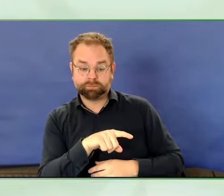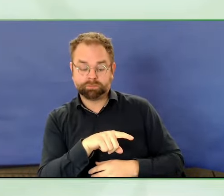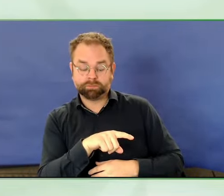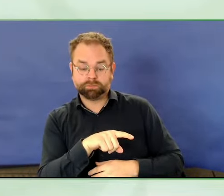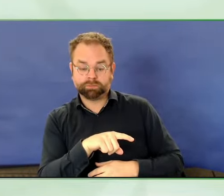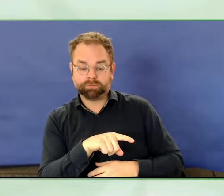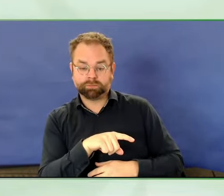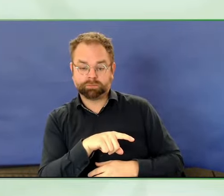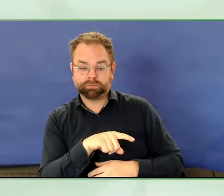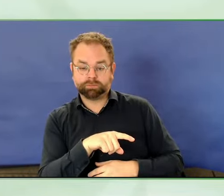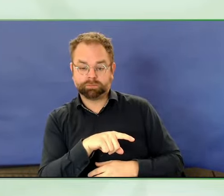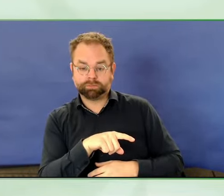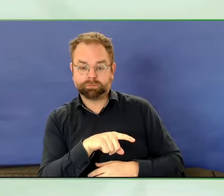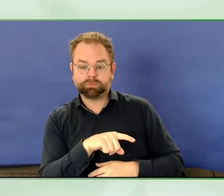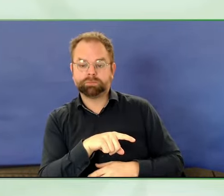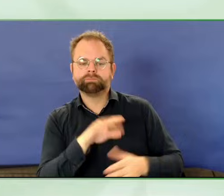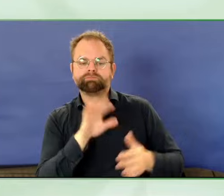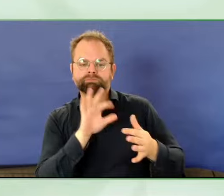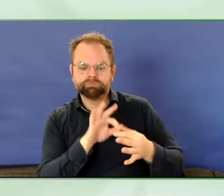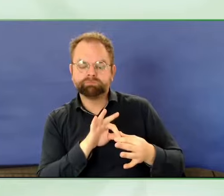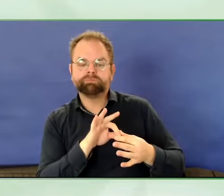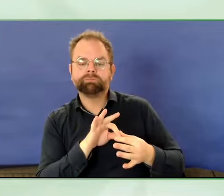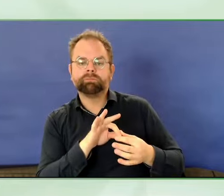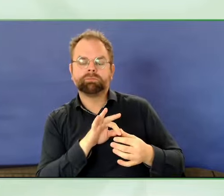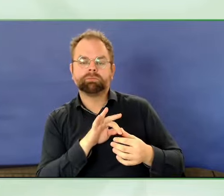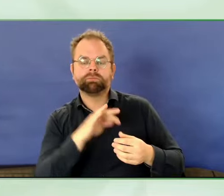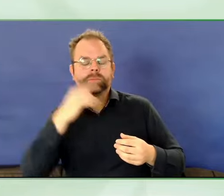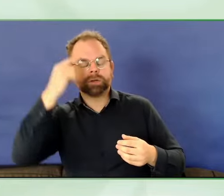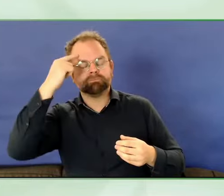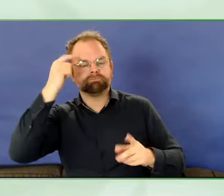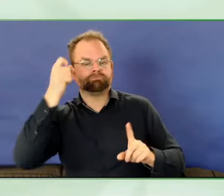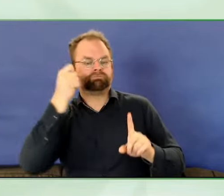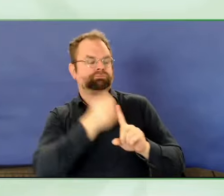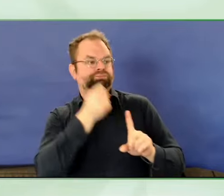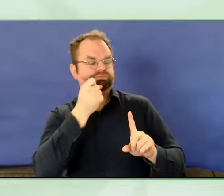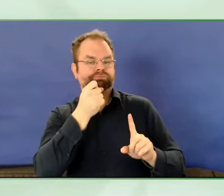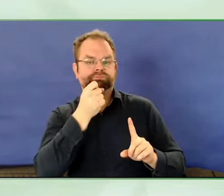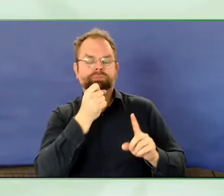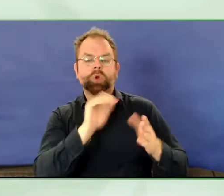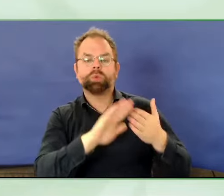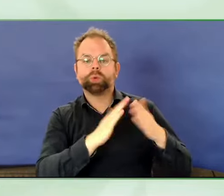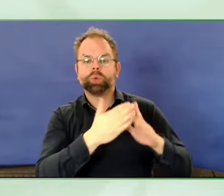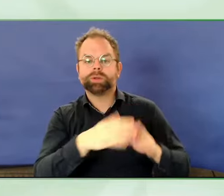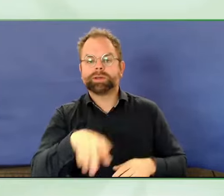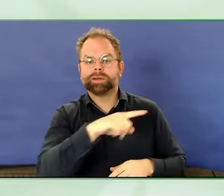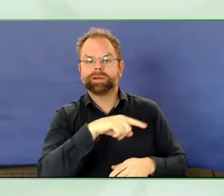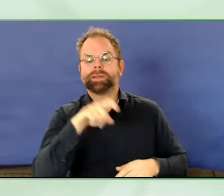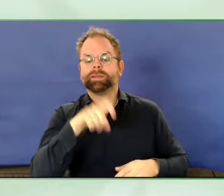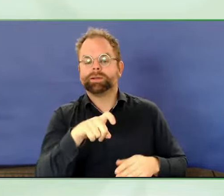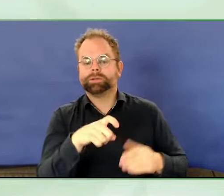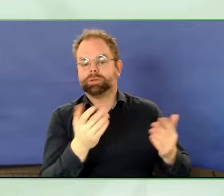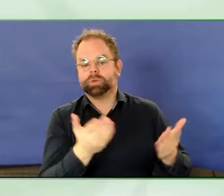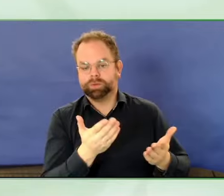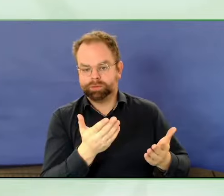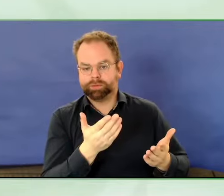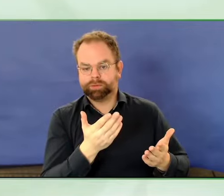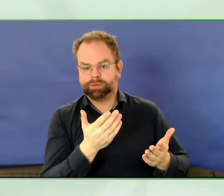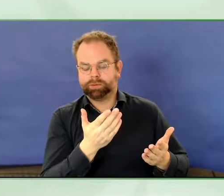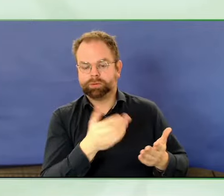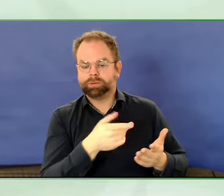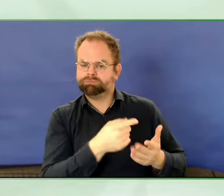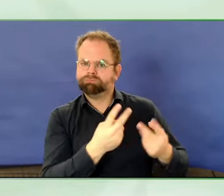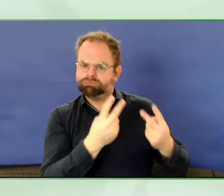my perspective as a disabled person, inclusive and accessible fashion is not just about basic needs, it's